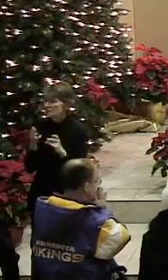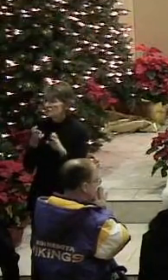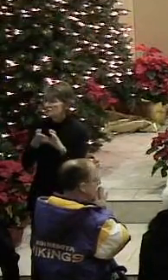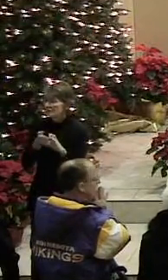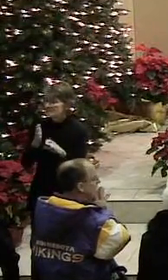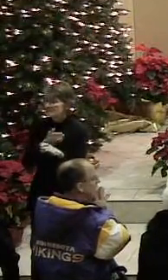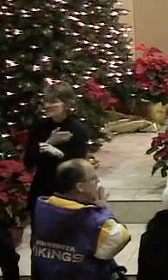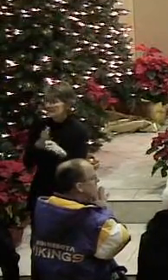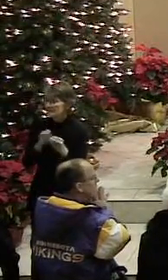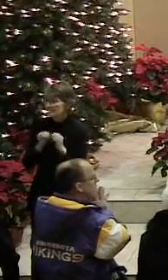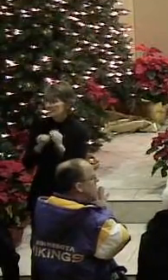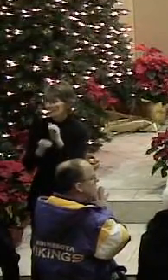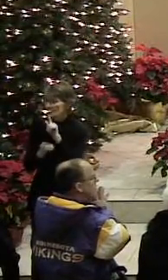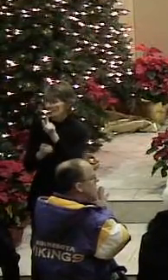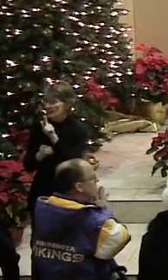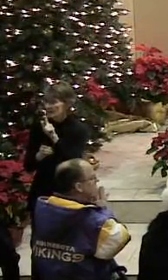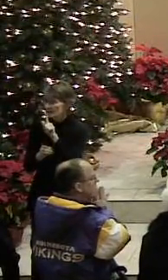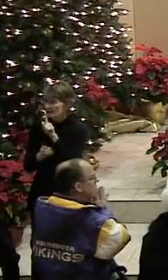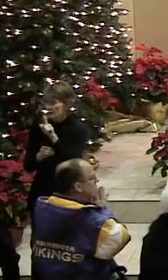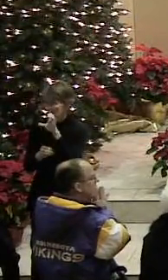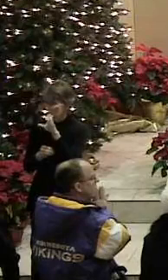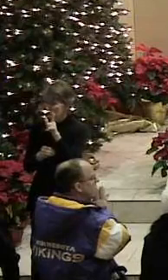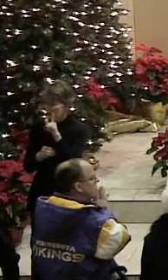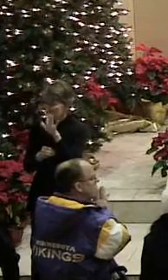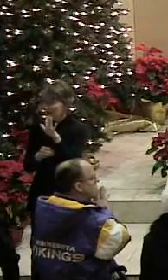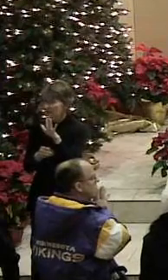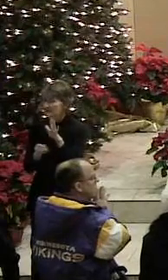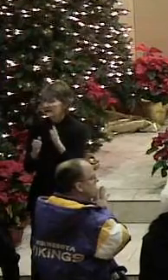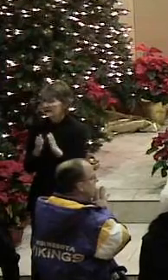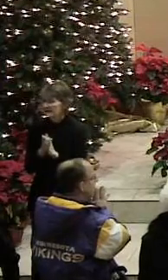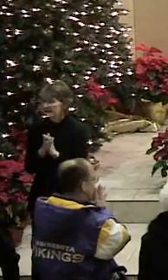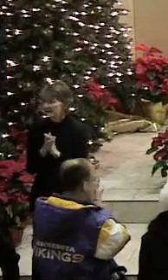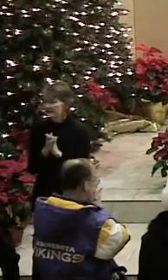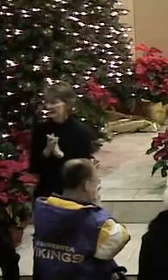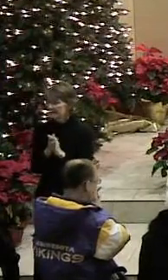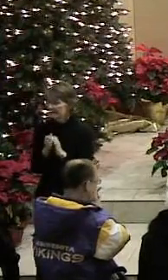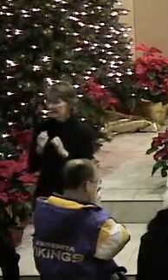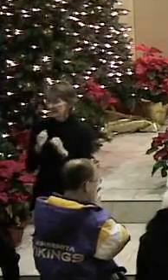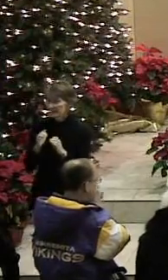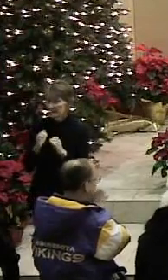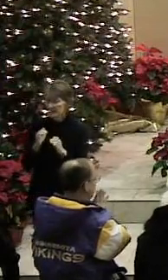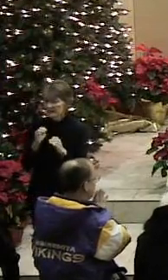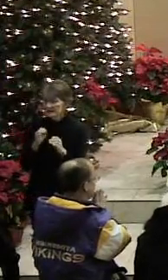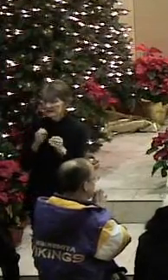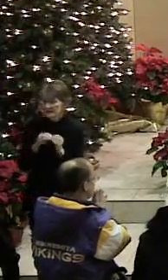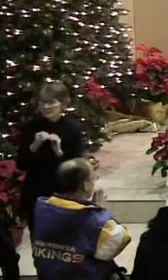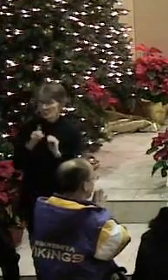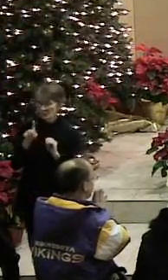closing hymn, number 125 in your missal, Hail Holy Queen, number 125.